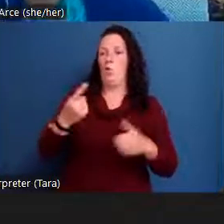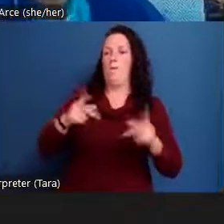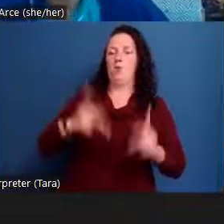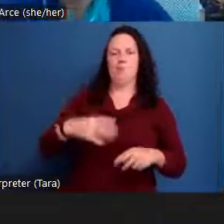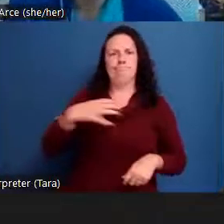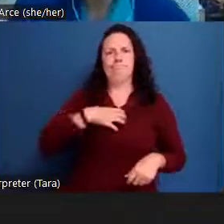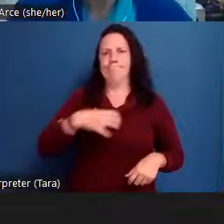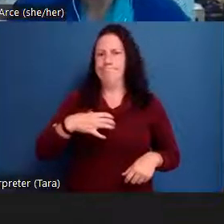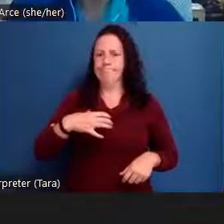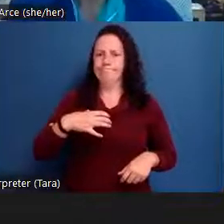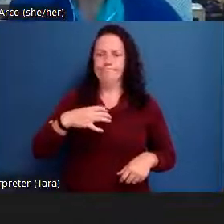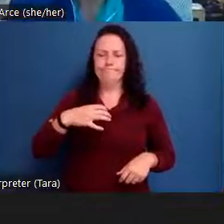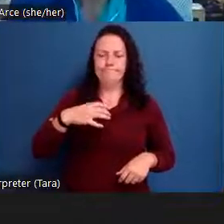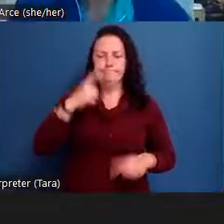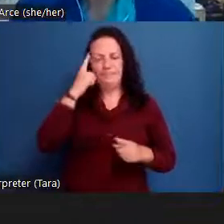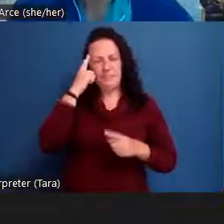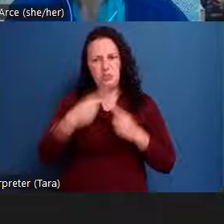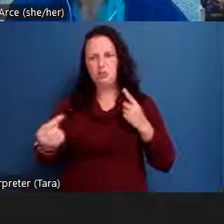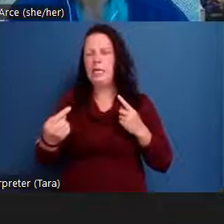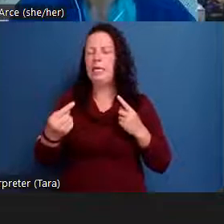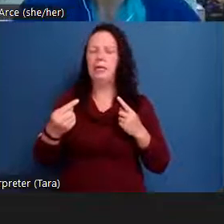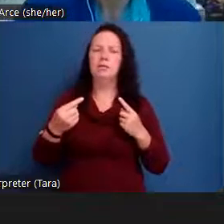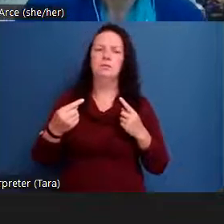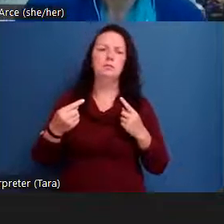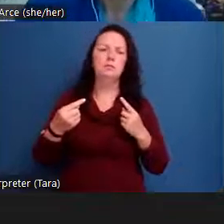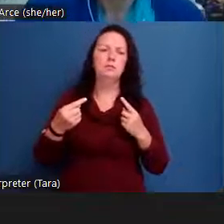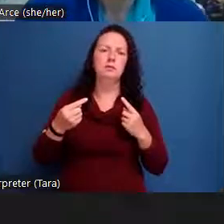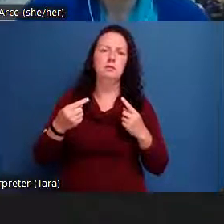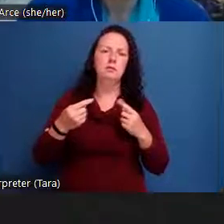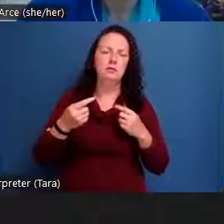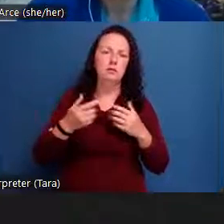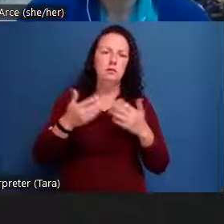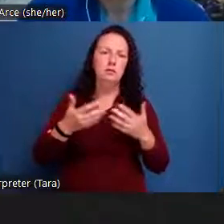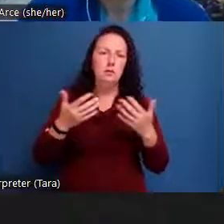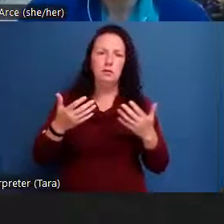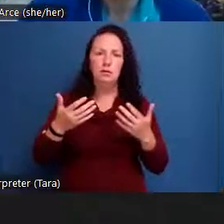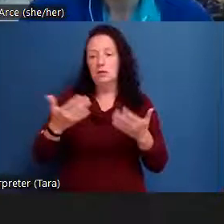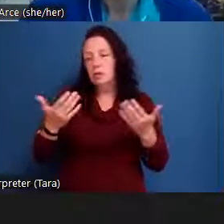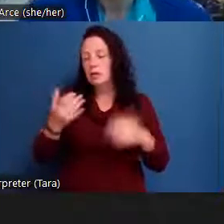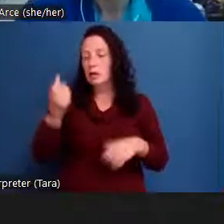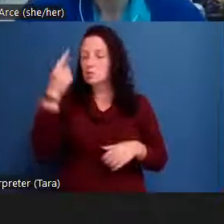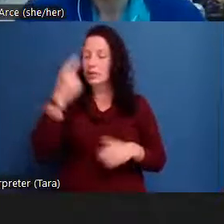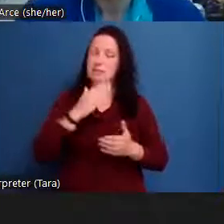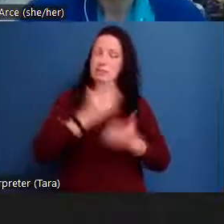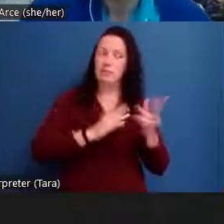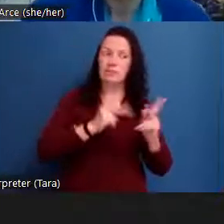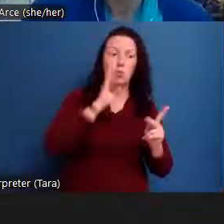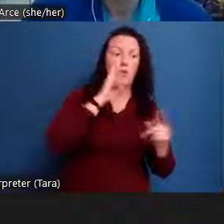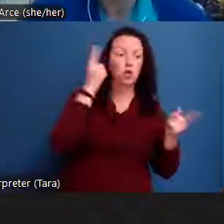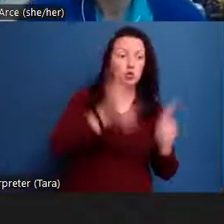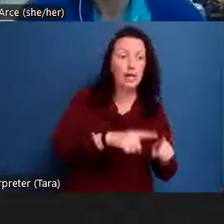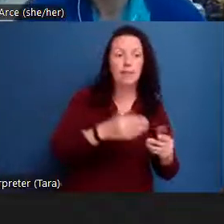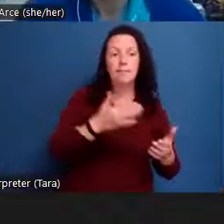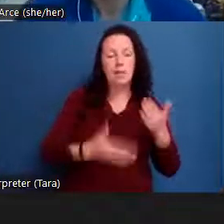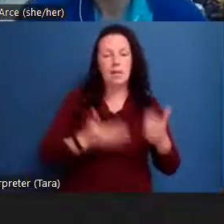like voting, through popular vote, through whatever level of agreement we get, whether we push something out 12 to